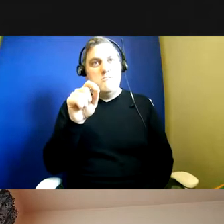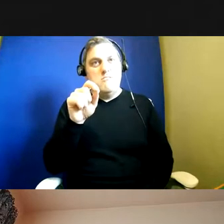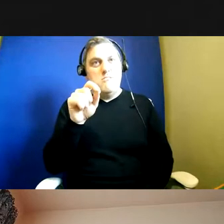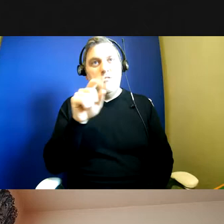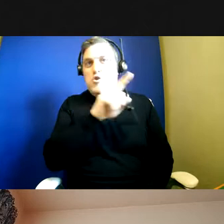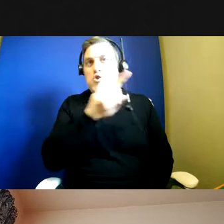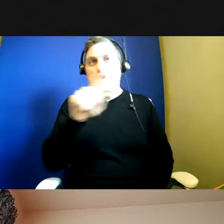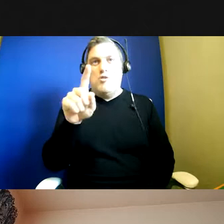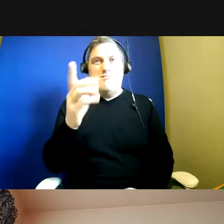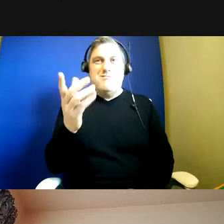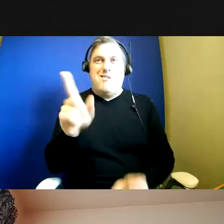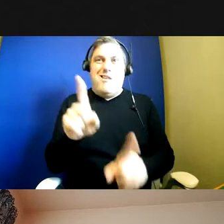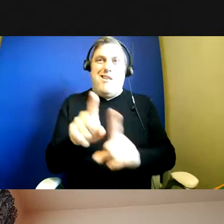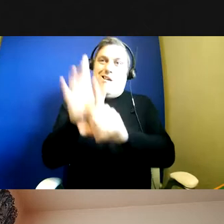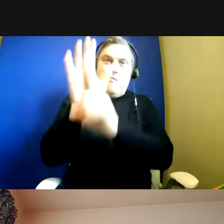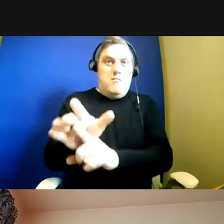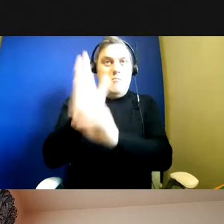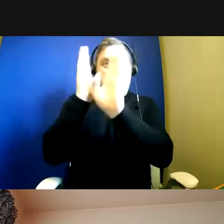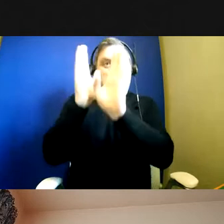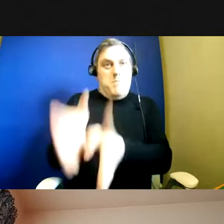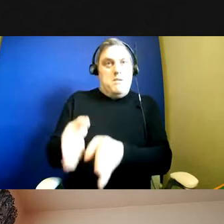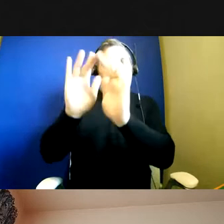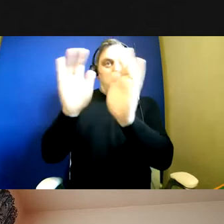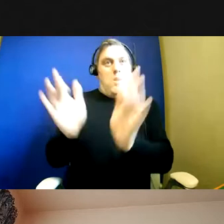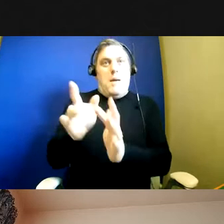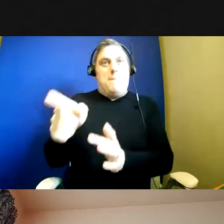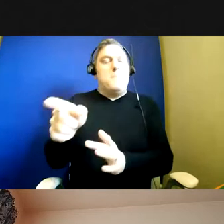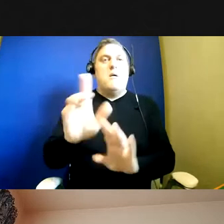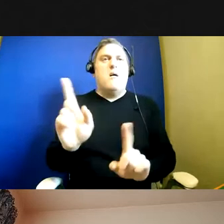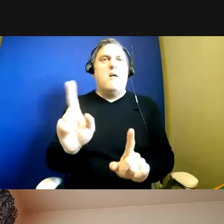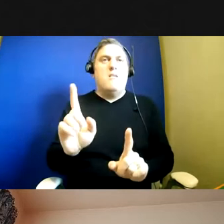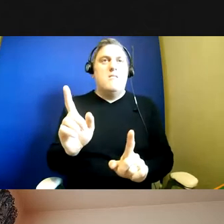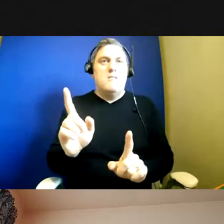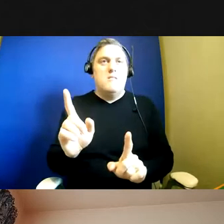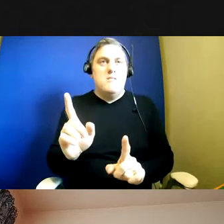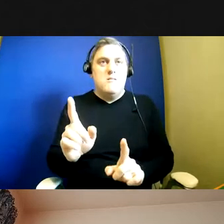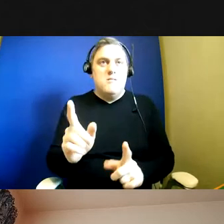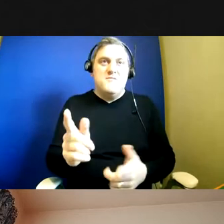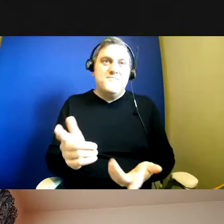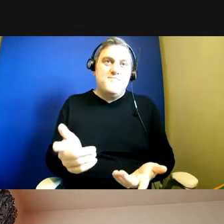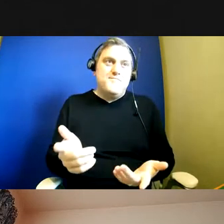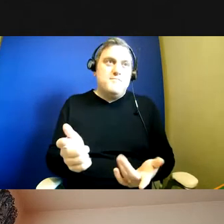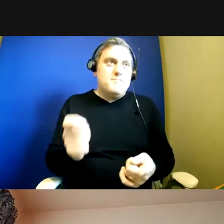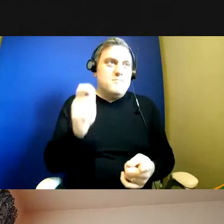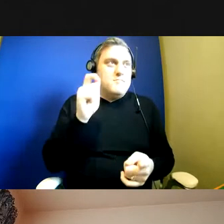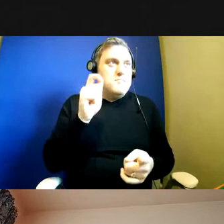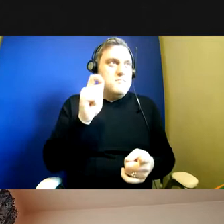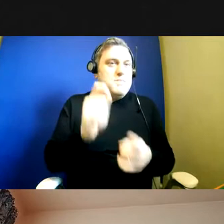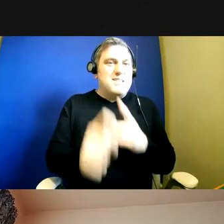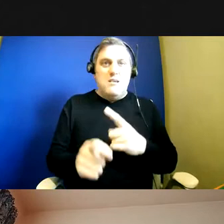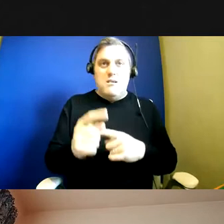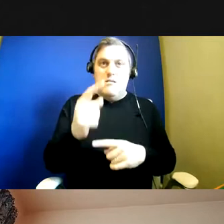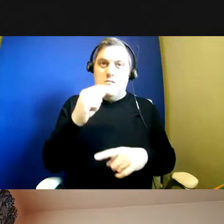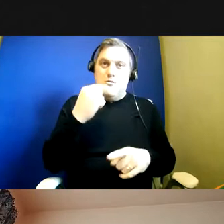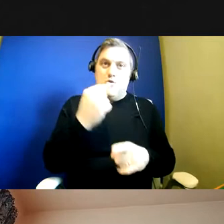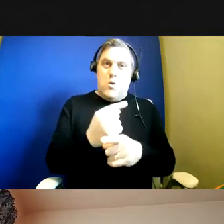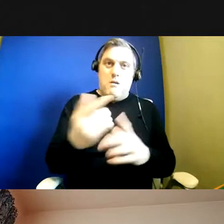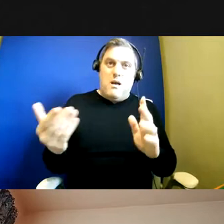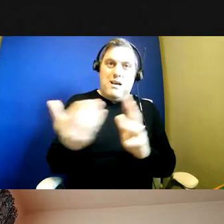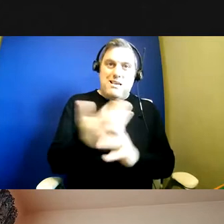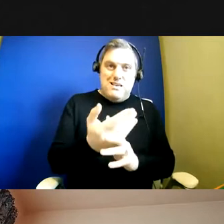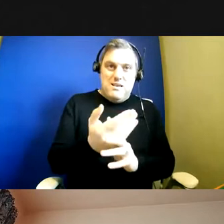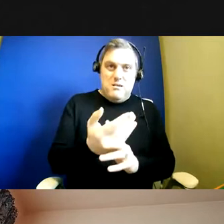not about giving only digital options, but giving choice. And particularly if you think about access, if